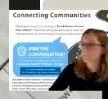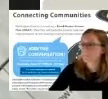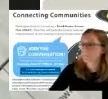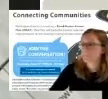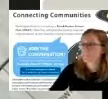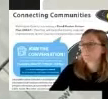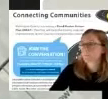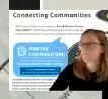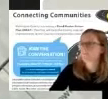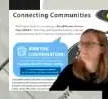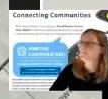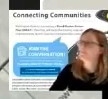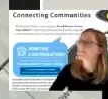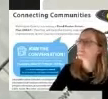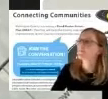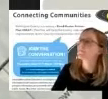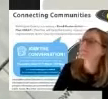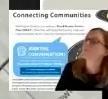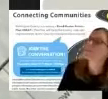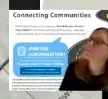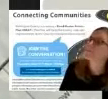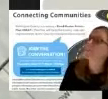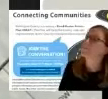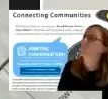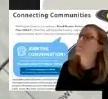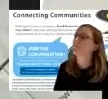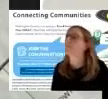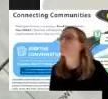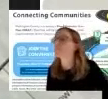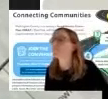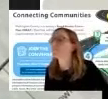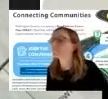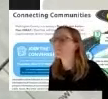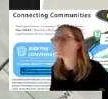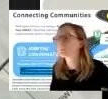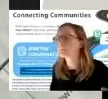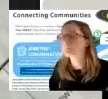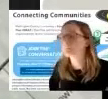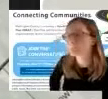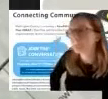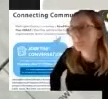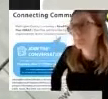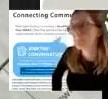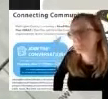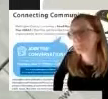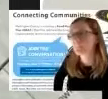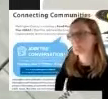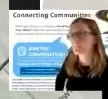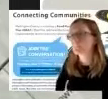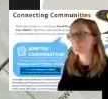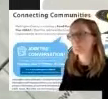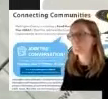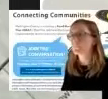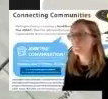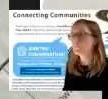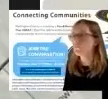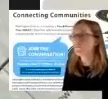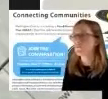So what alternatives are there? The existing signage, signed